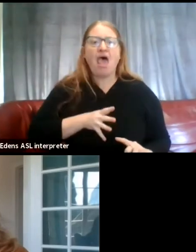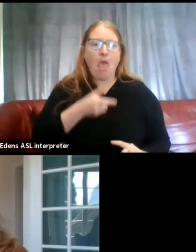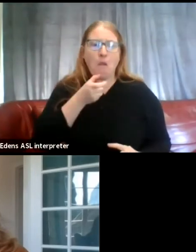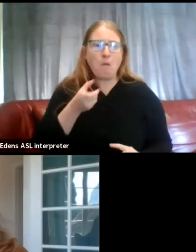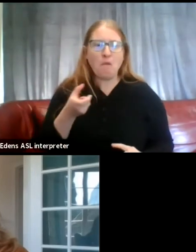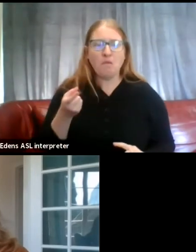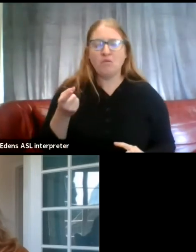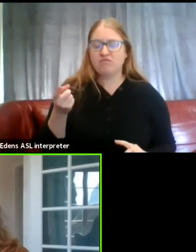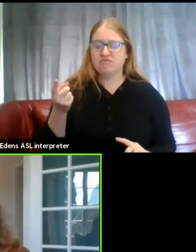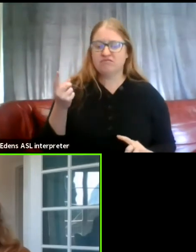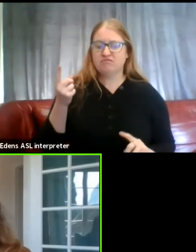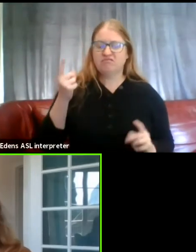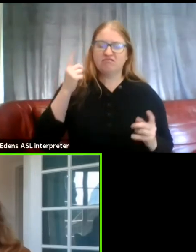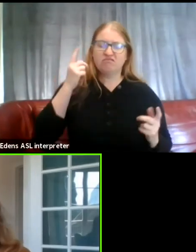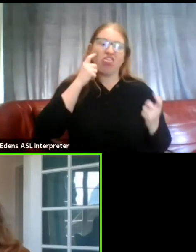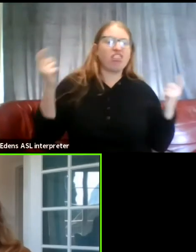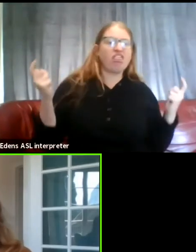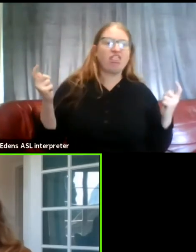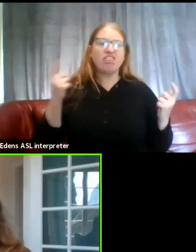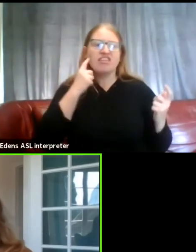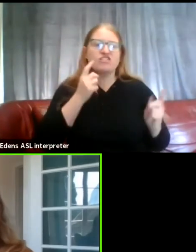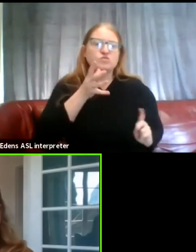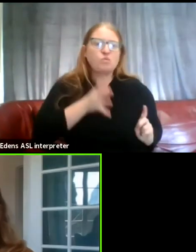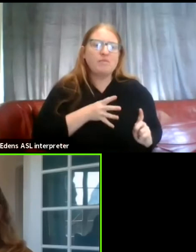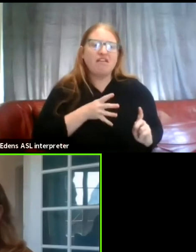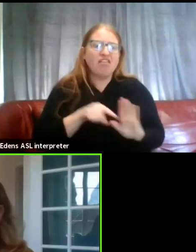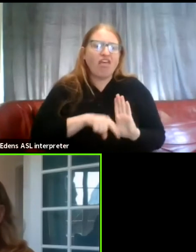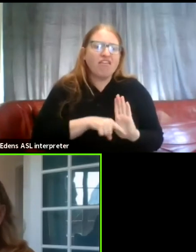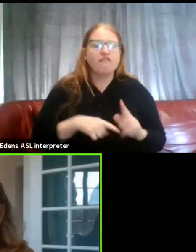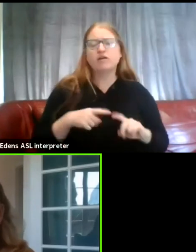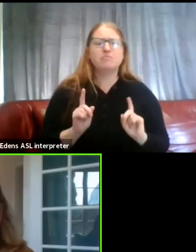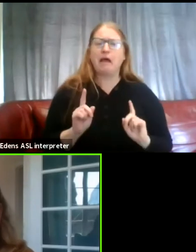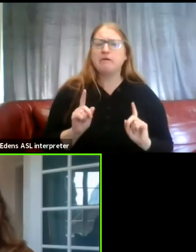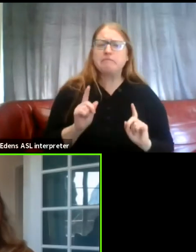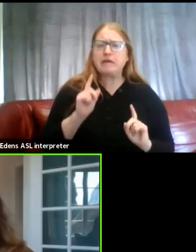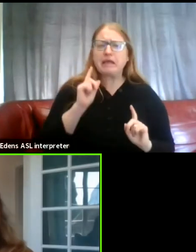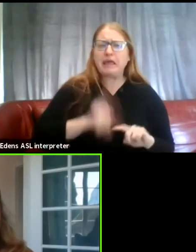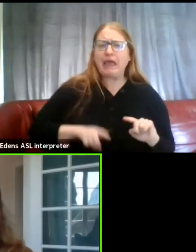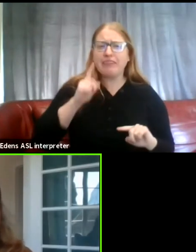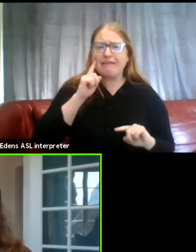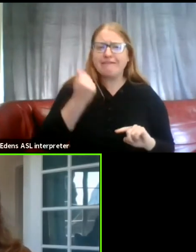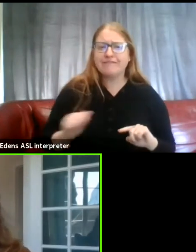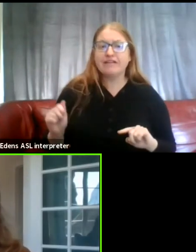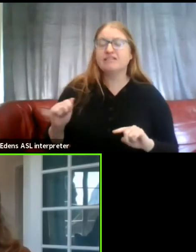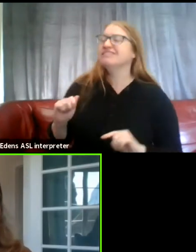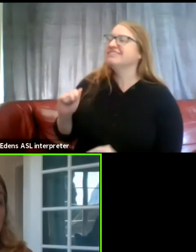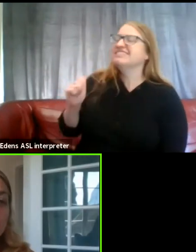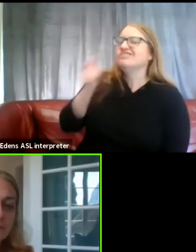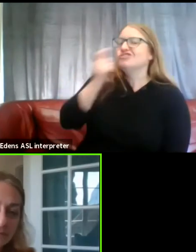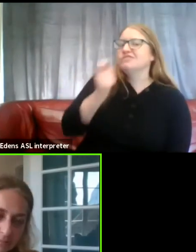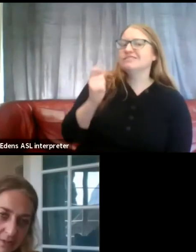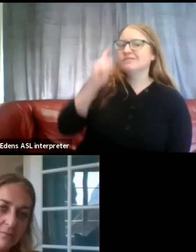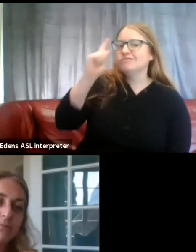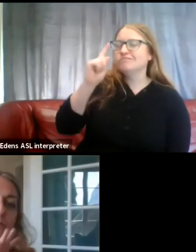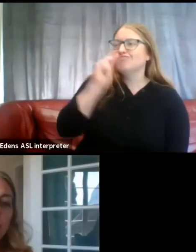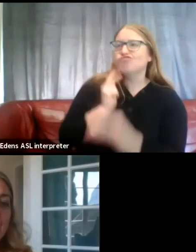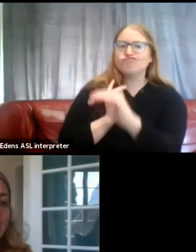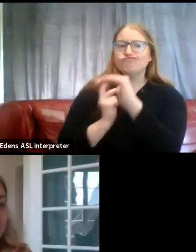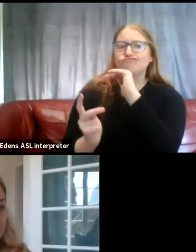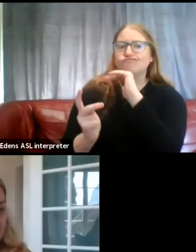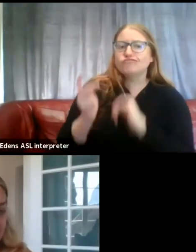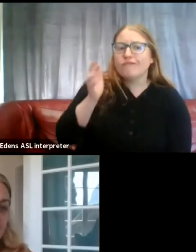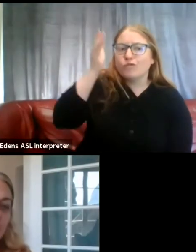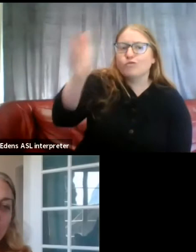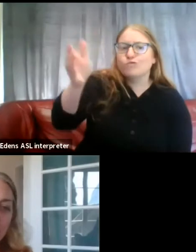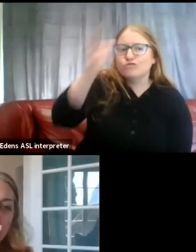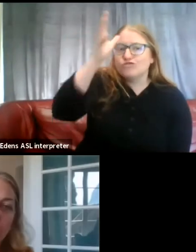offhand. And it's going to be interesting to see what, like, the future male showrunners, you know, who, you know, Woody Allen,